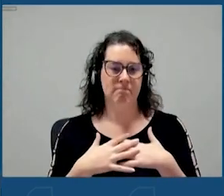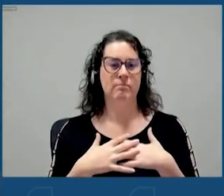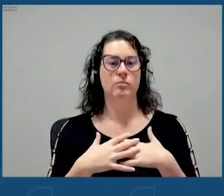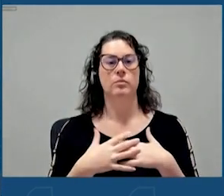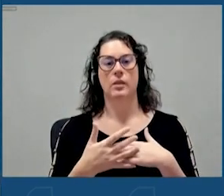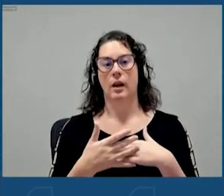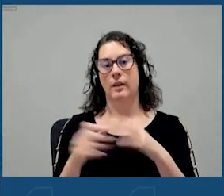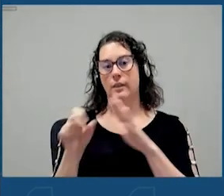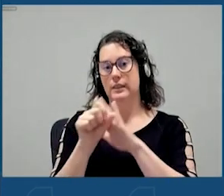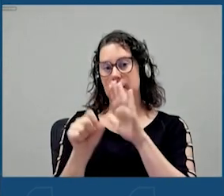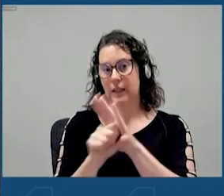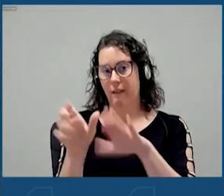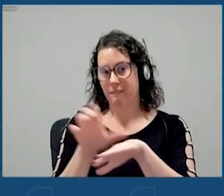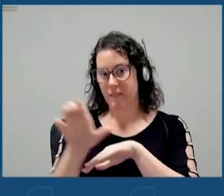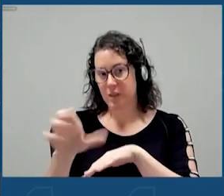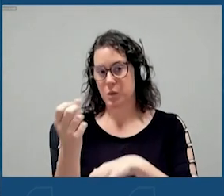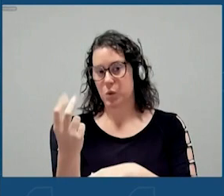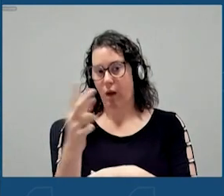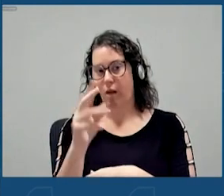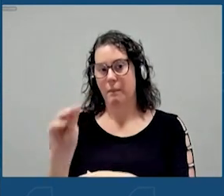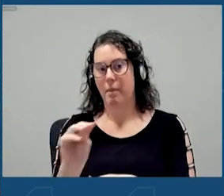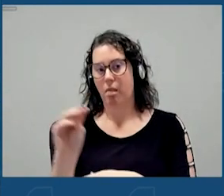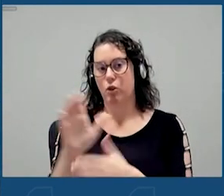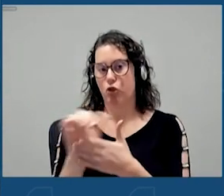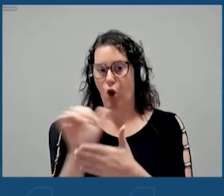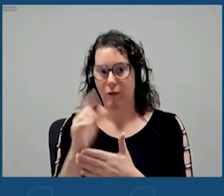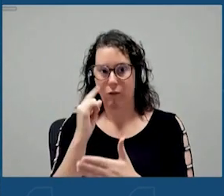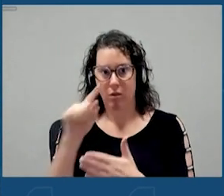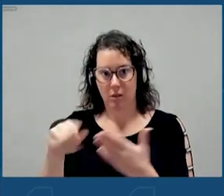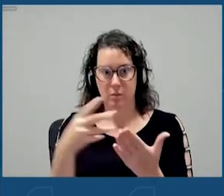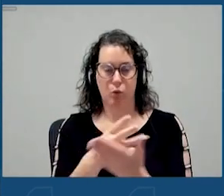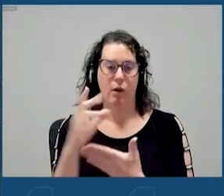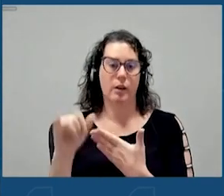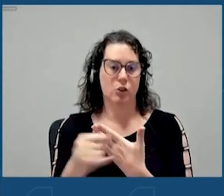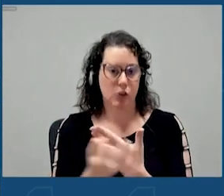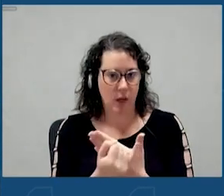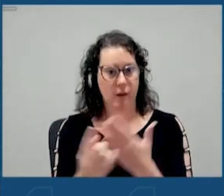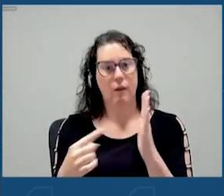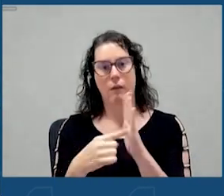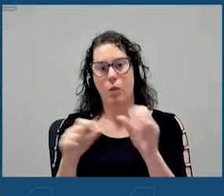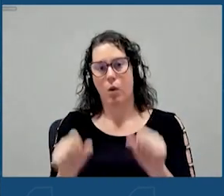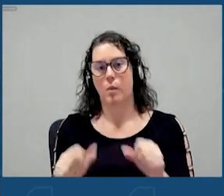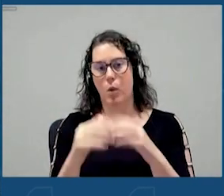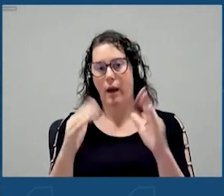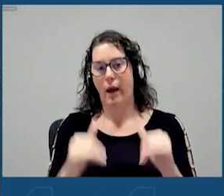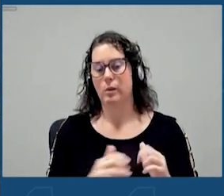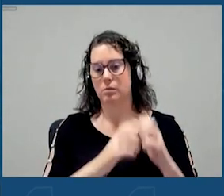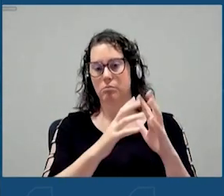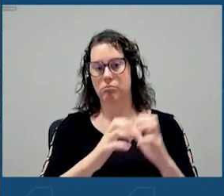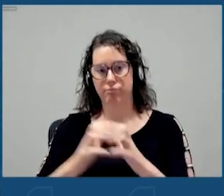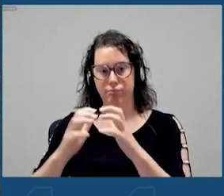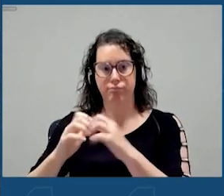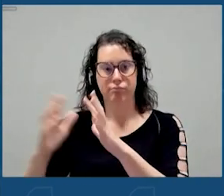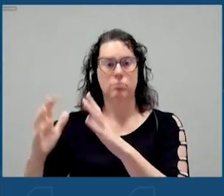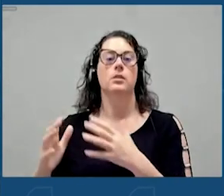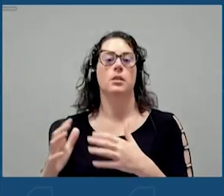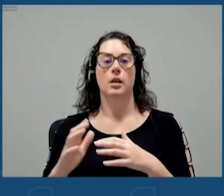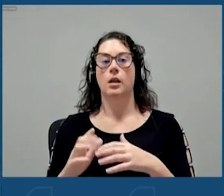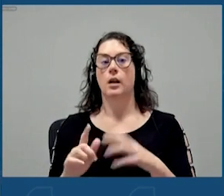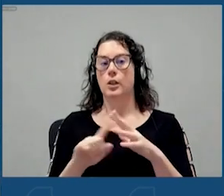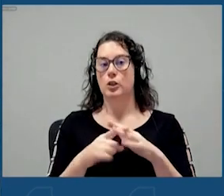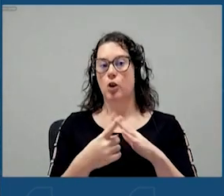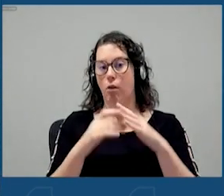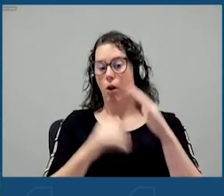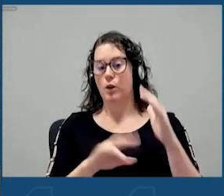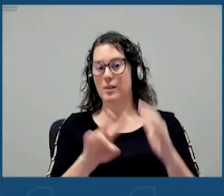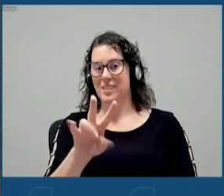state, $12 million in this project, and affordable housing units, starting at under $700 a month. And